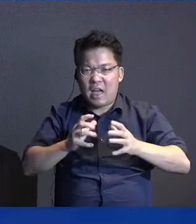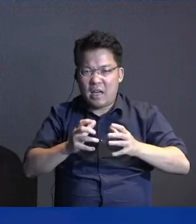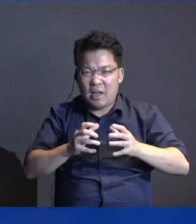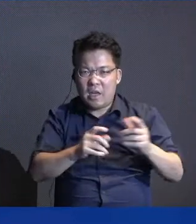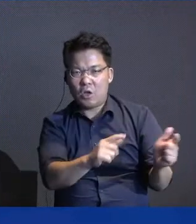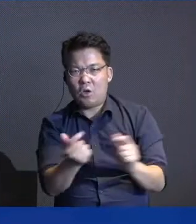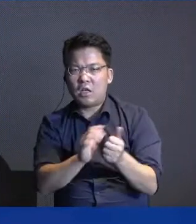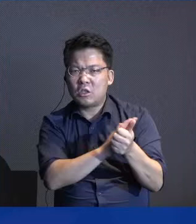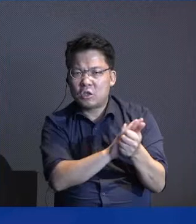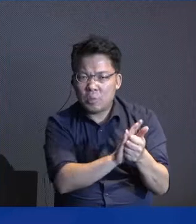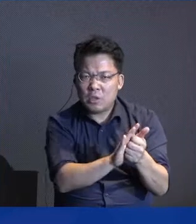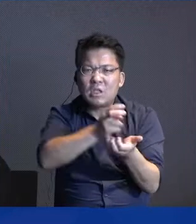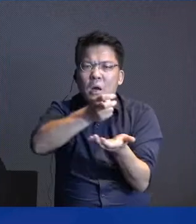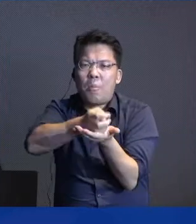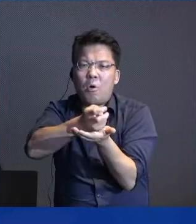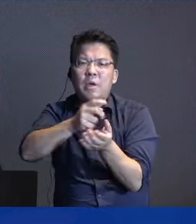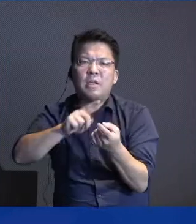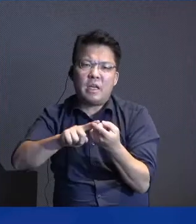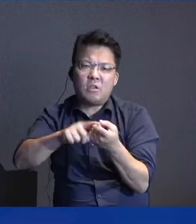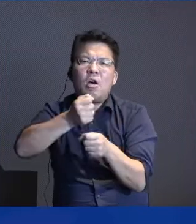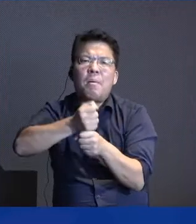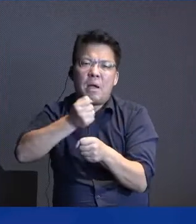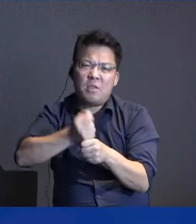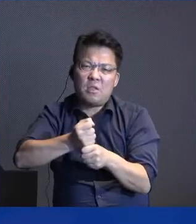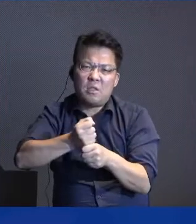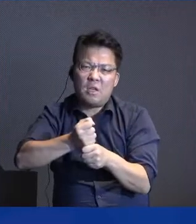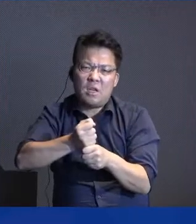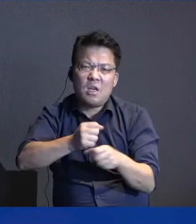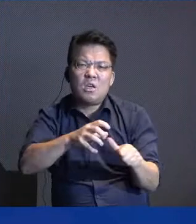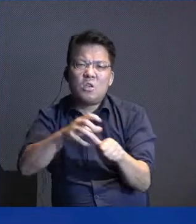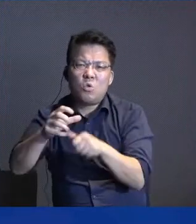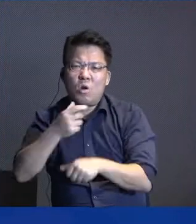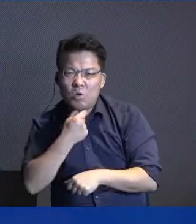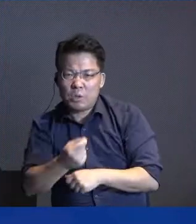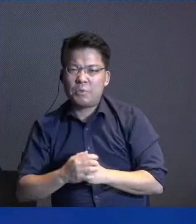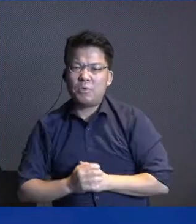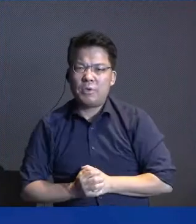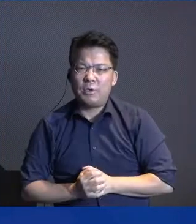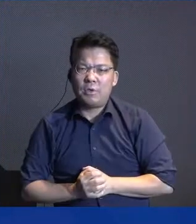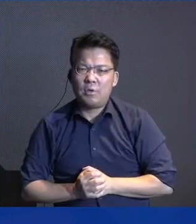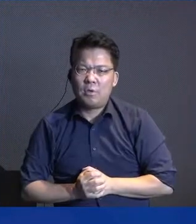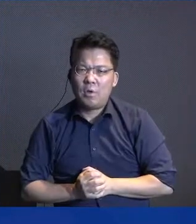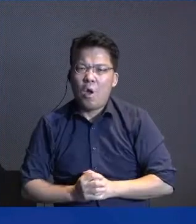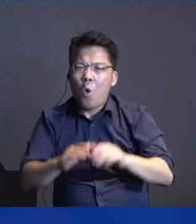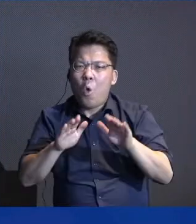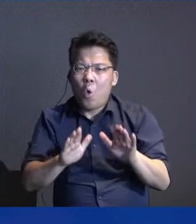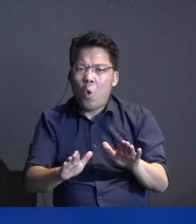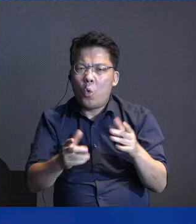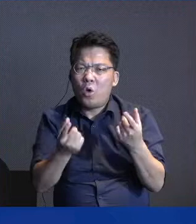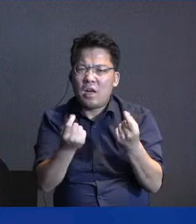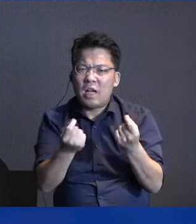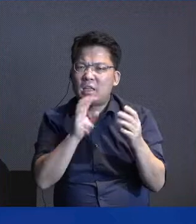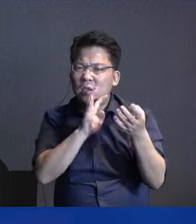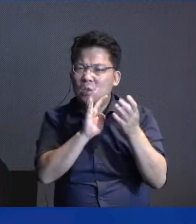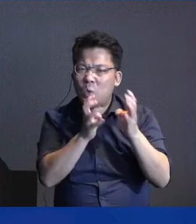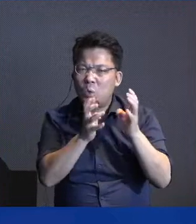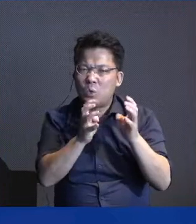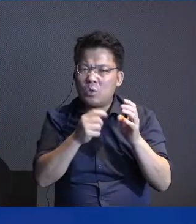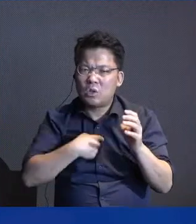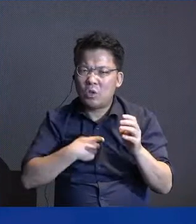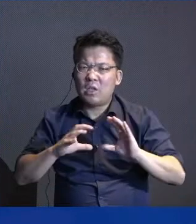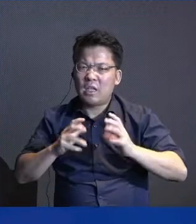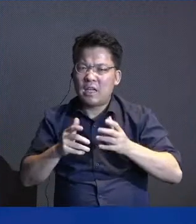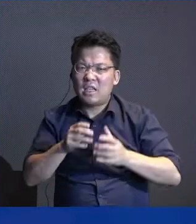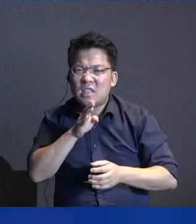multidisciplinary discussions like this, really bring on a mutual exchange of ideas to